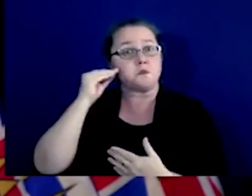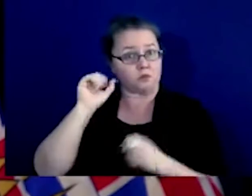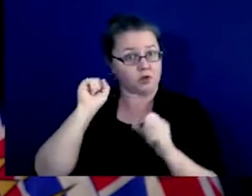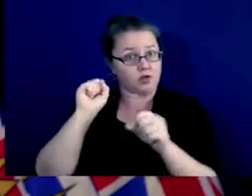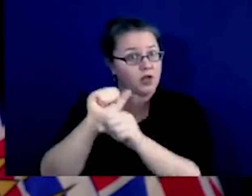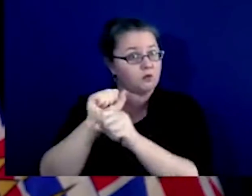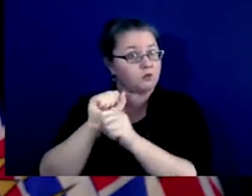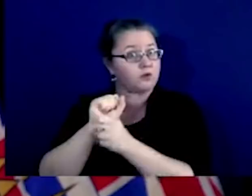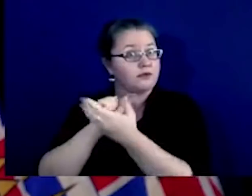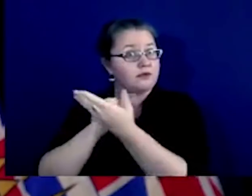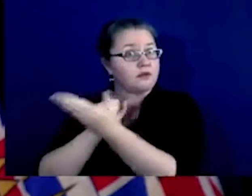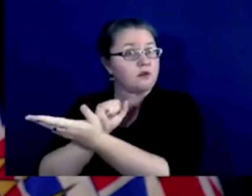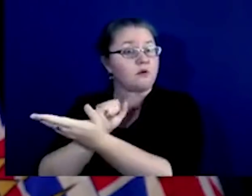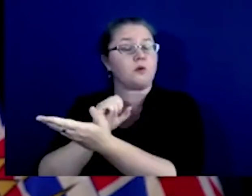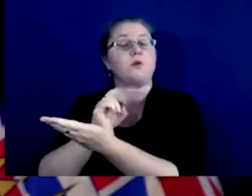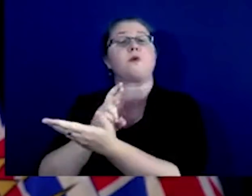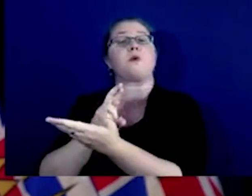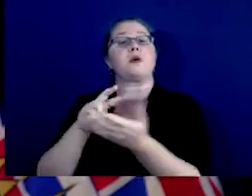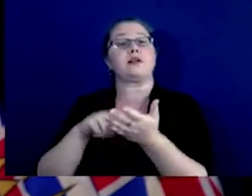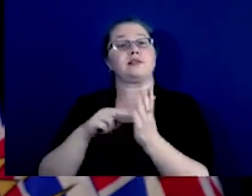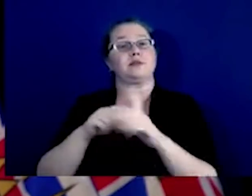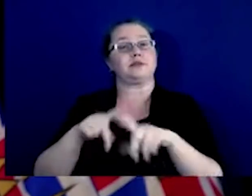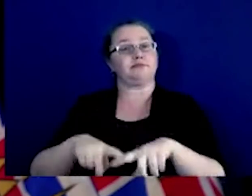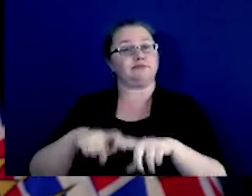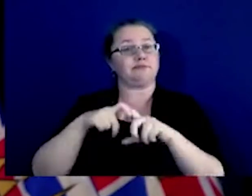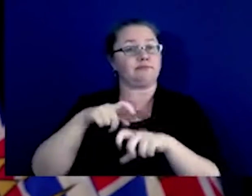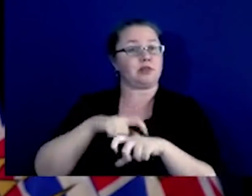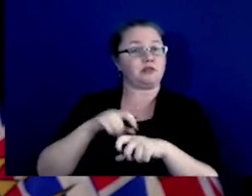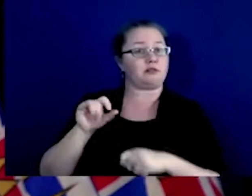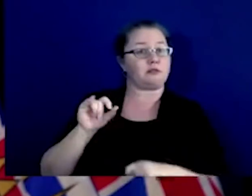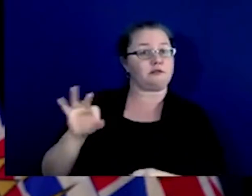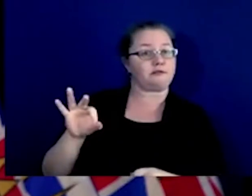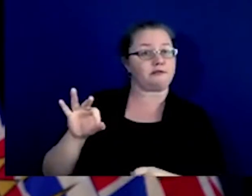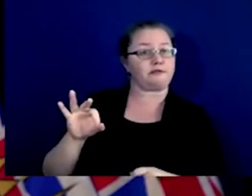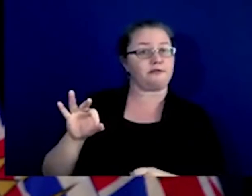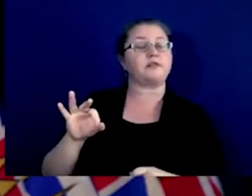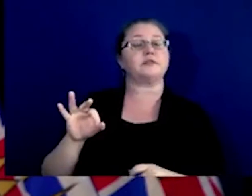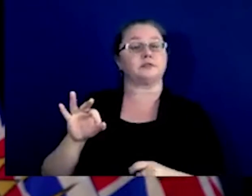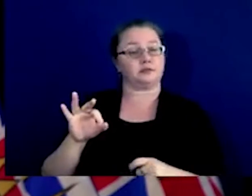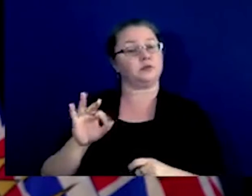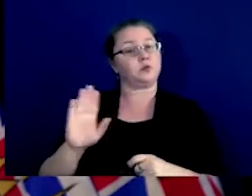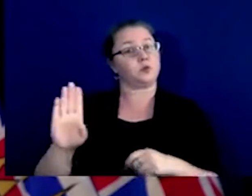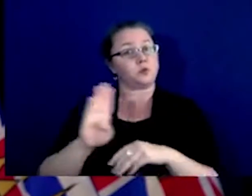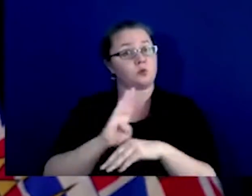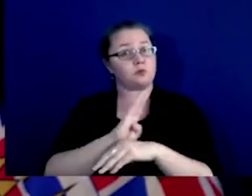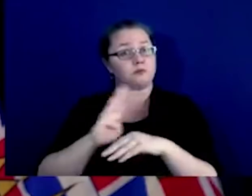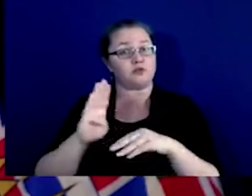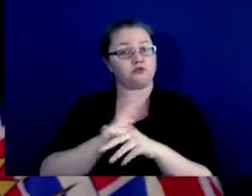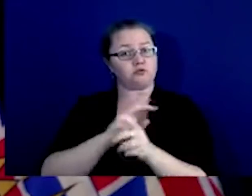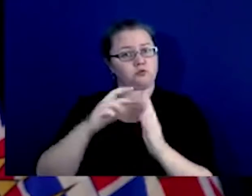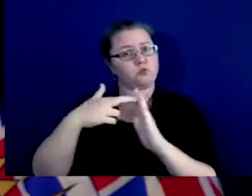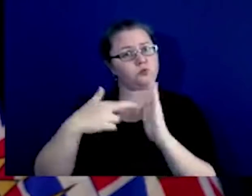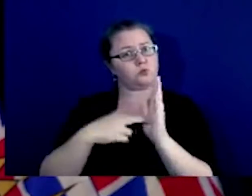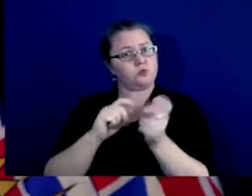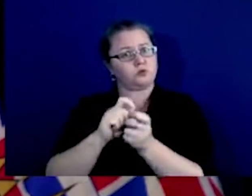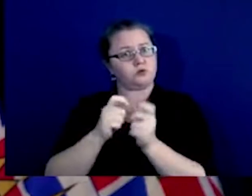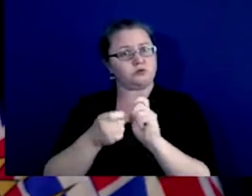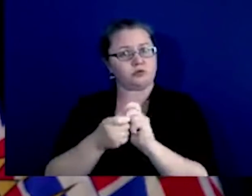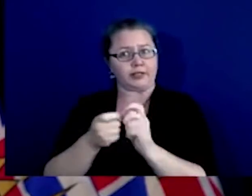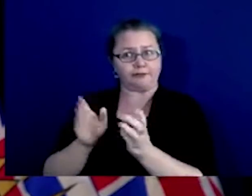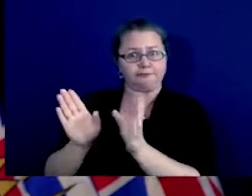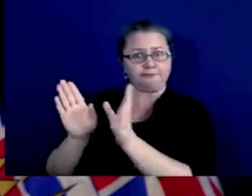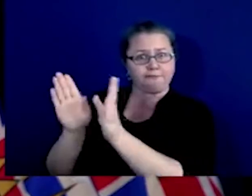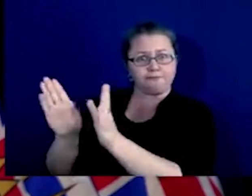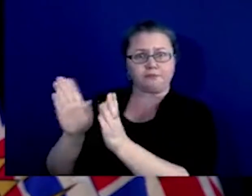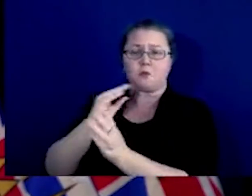symptoms develop. And there are lots of resources we have that can support businesses of all types on the BC